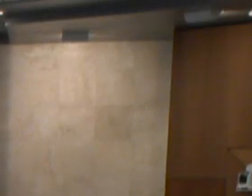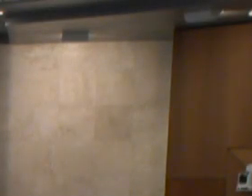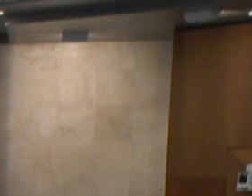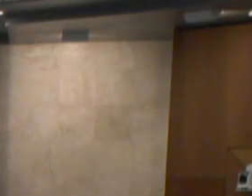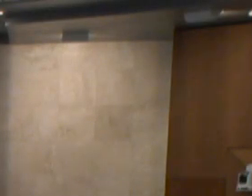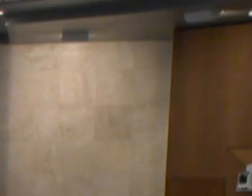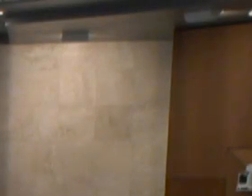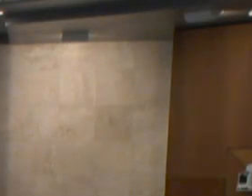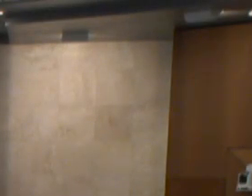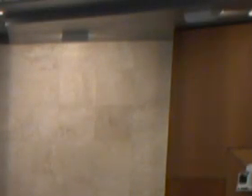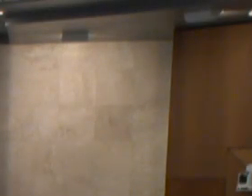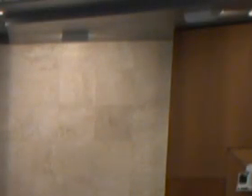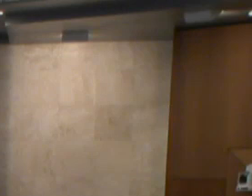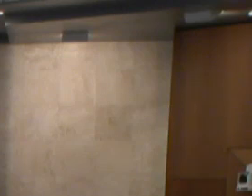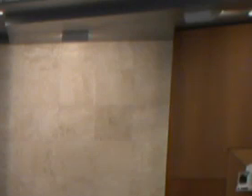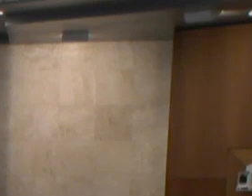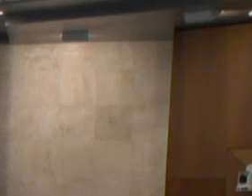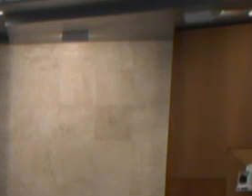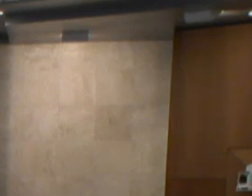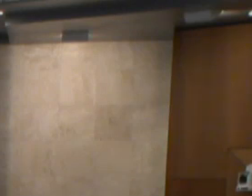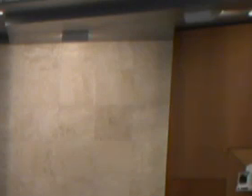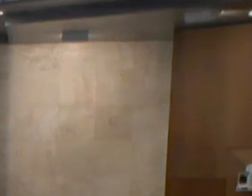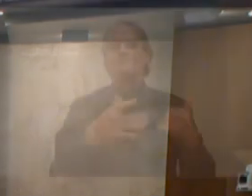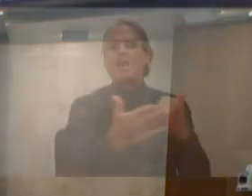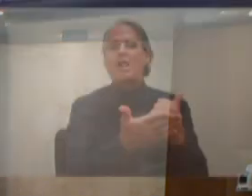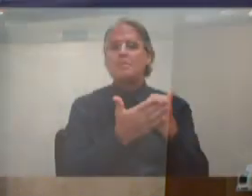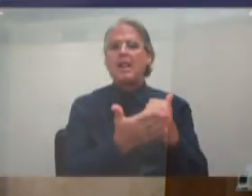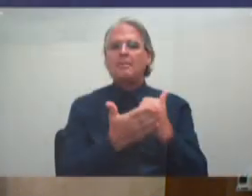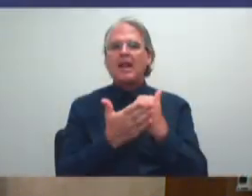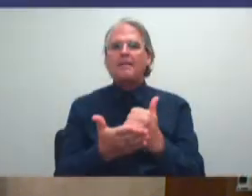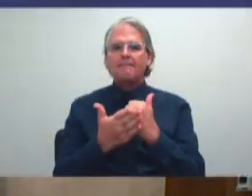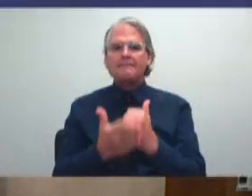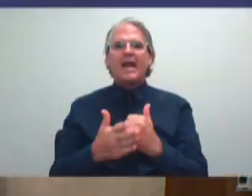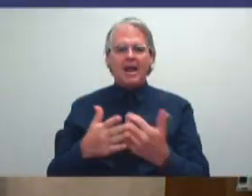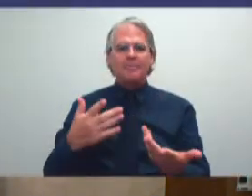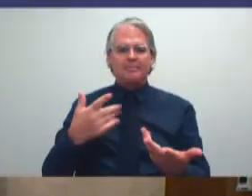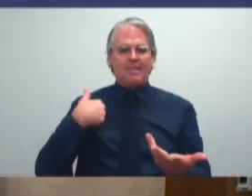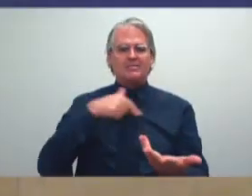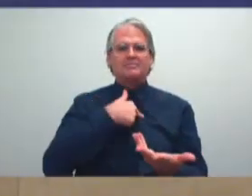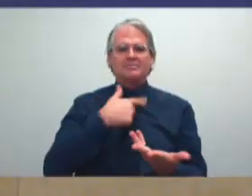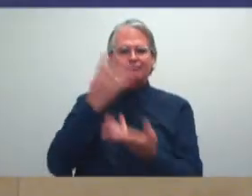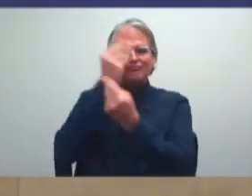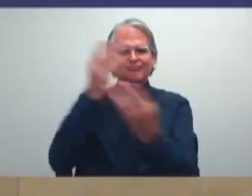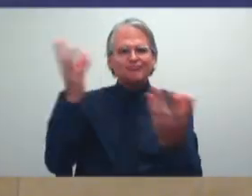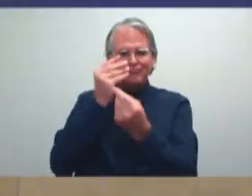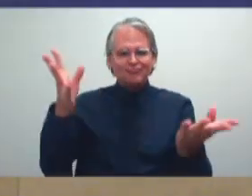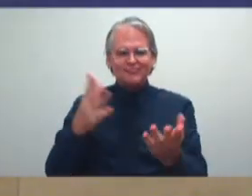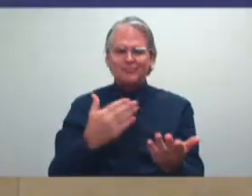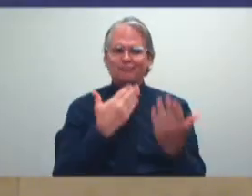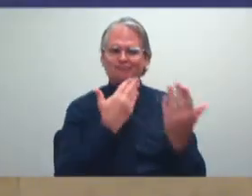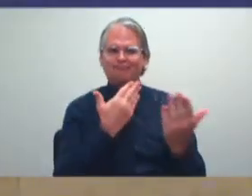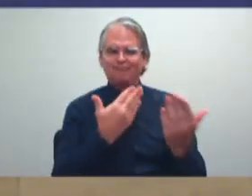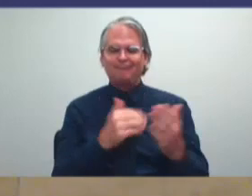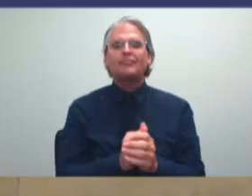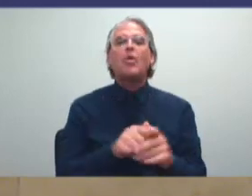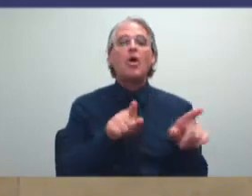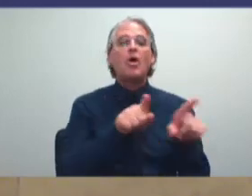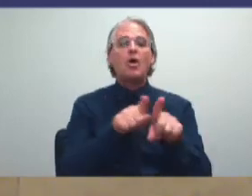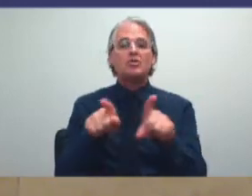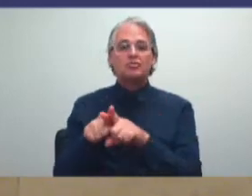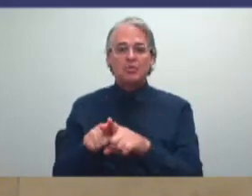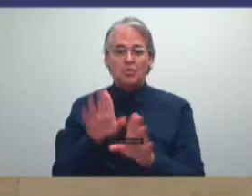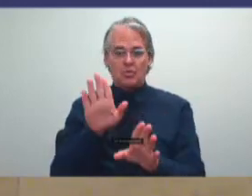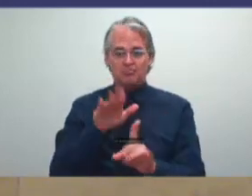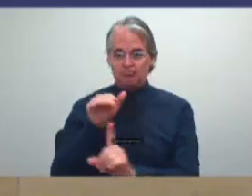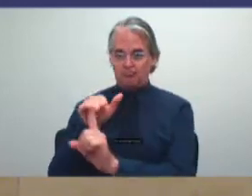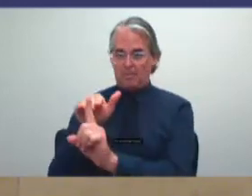been so incredibly helpful helping us get our messages out. We're very grateful. I also want to remind everyone that this